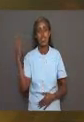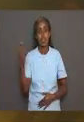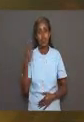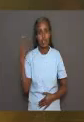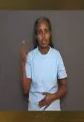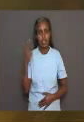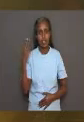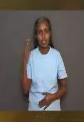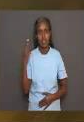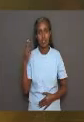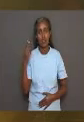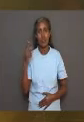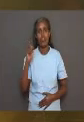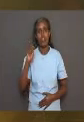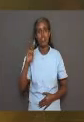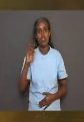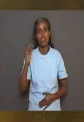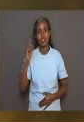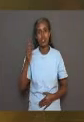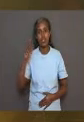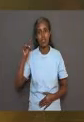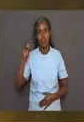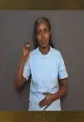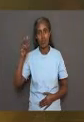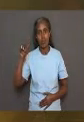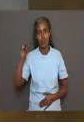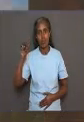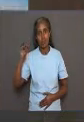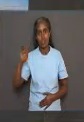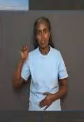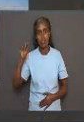applications of trigonometric functions.